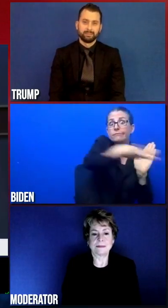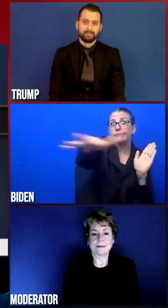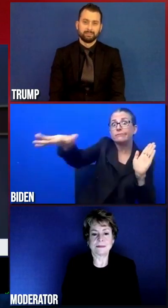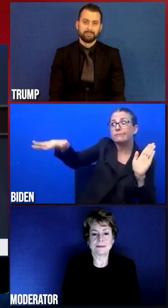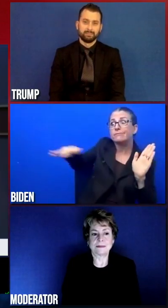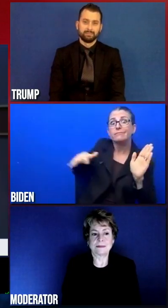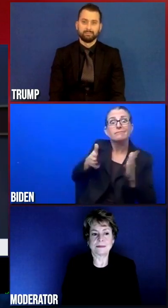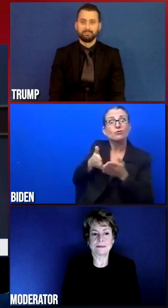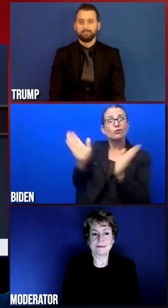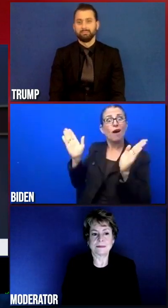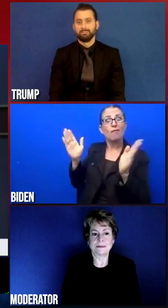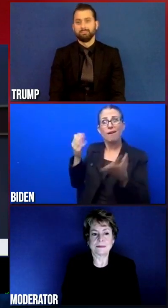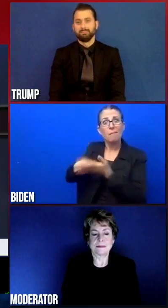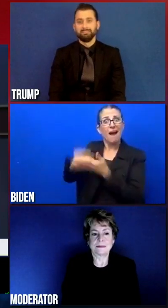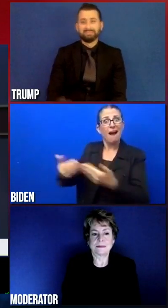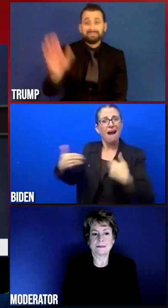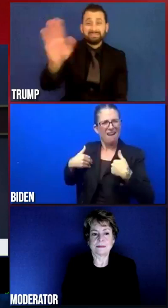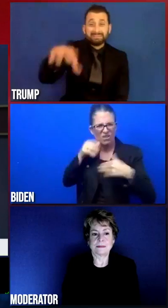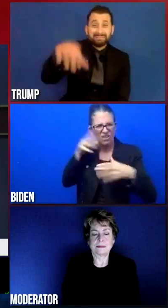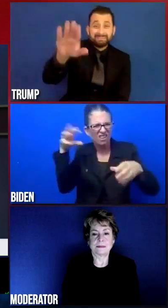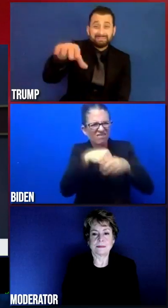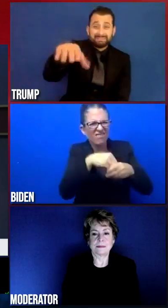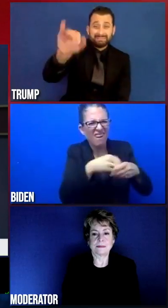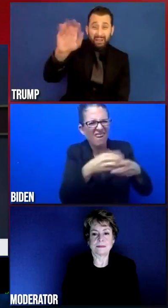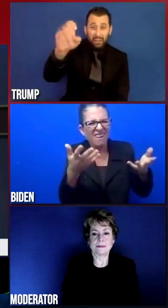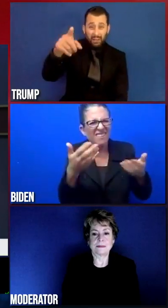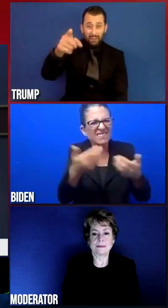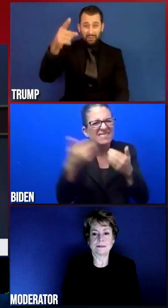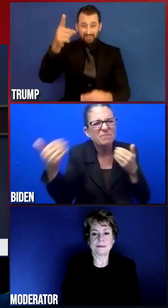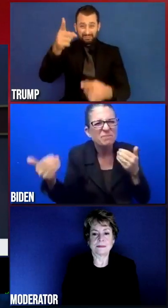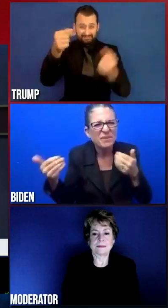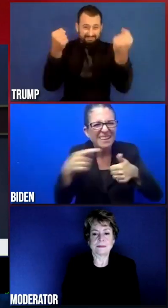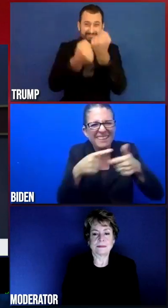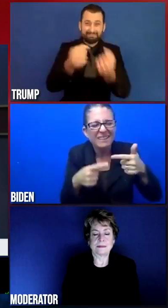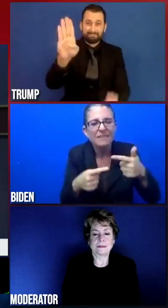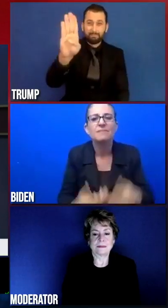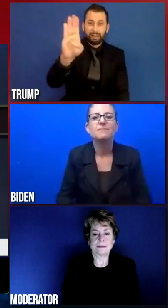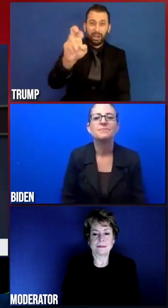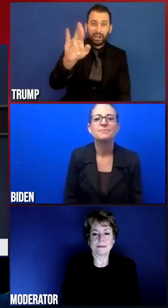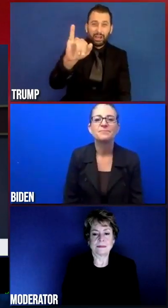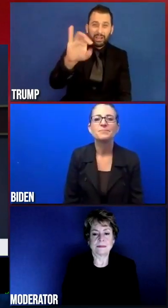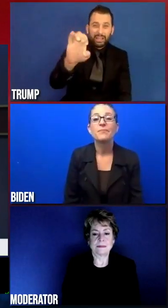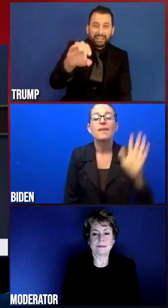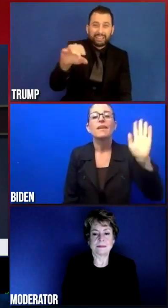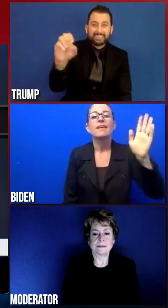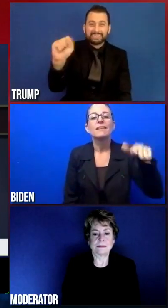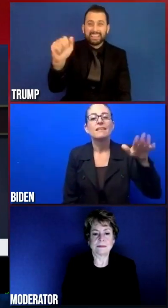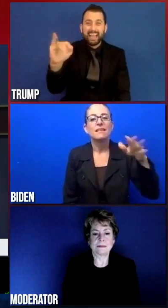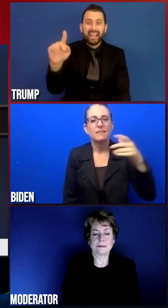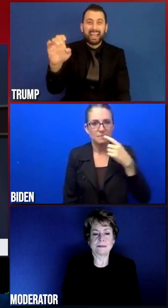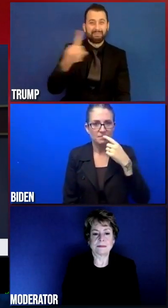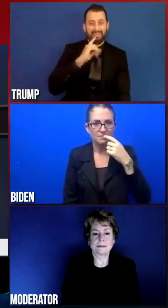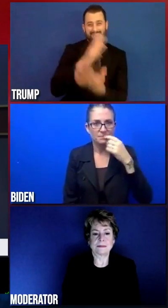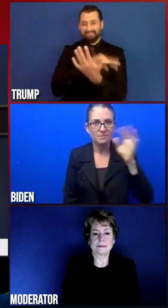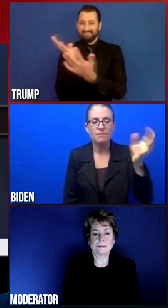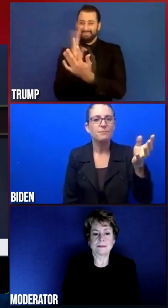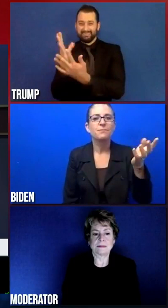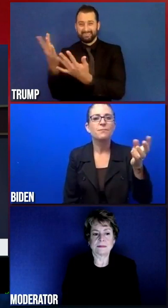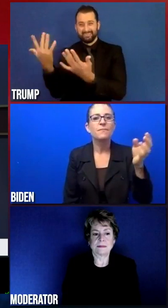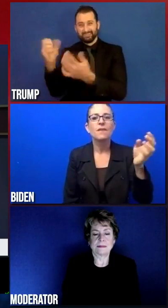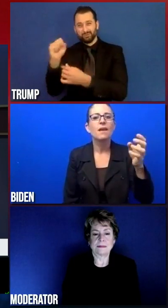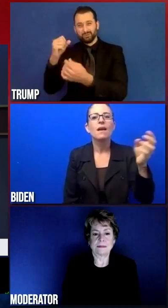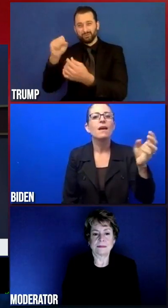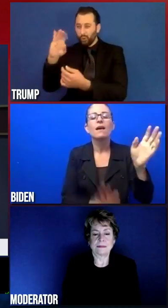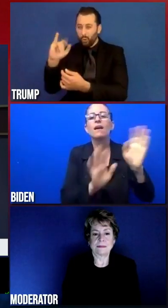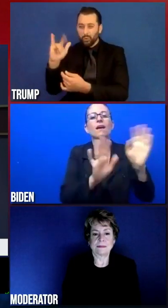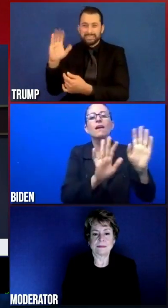agreed with Bernie Sanders, who's far left, on the manifesto, we call it. And that gives you socialized medicine. Look, hey, Are you saying I'm not you going to didn't